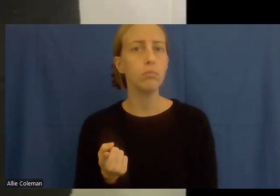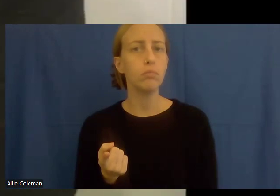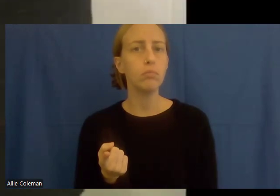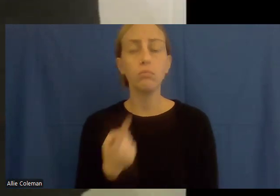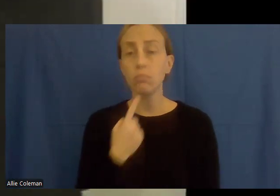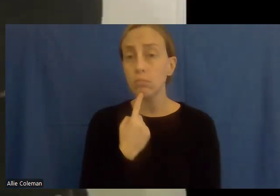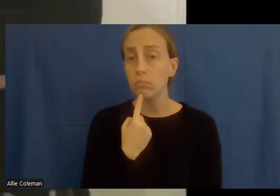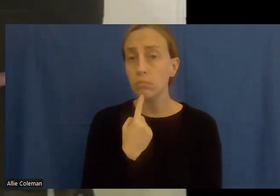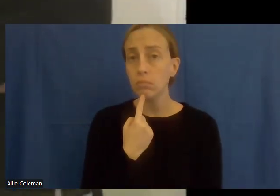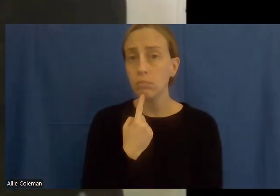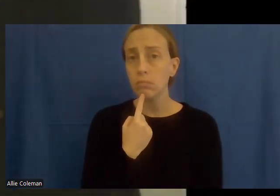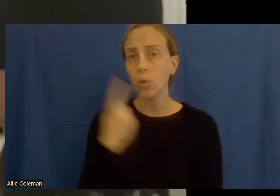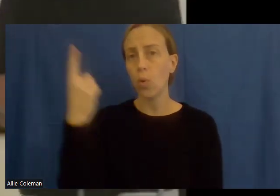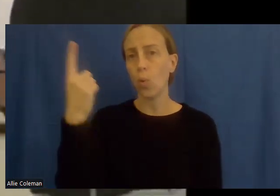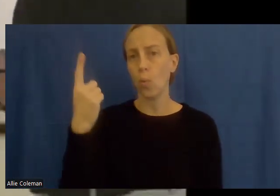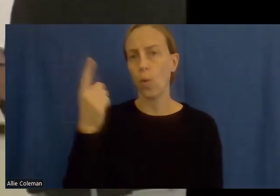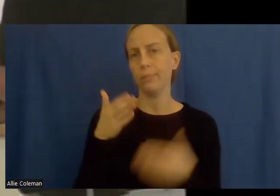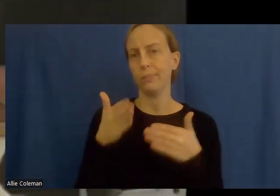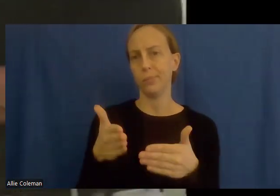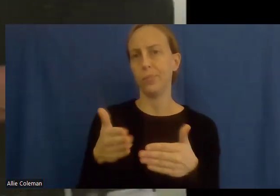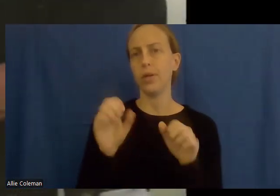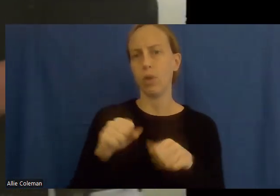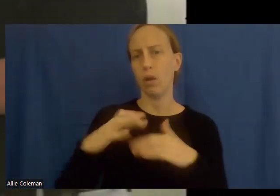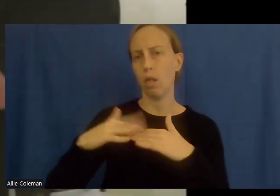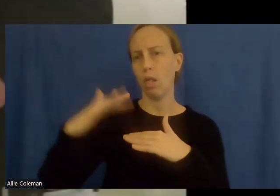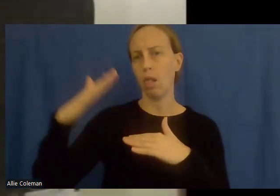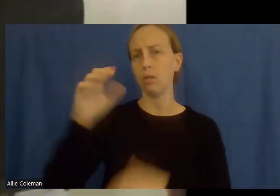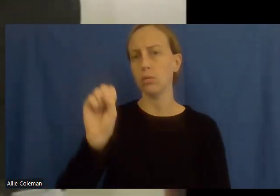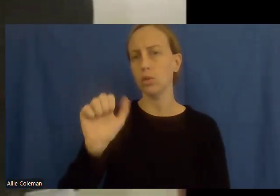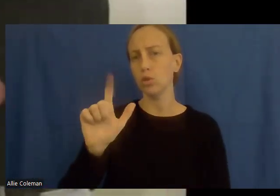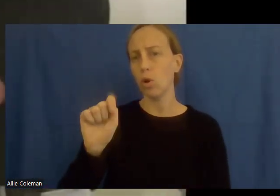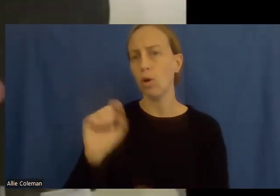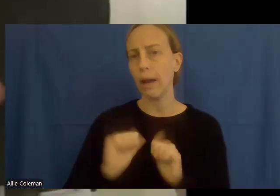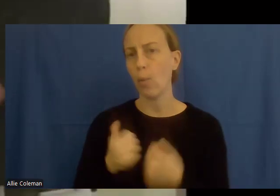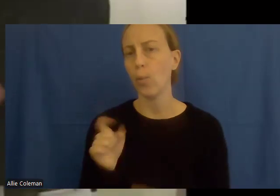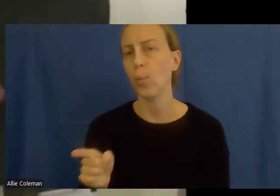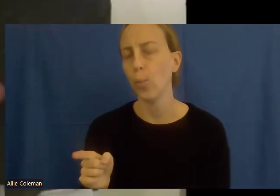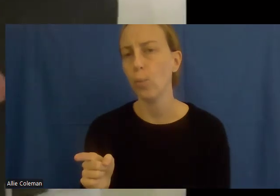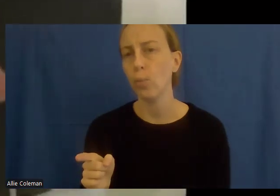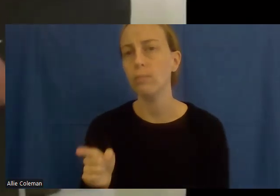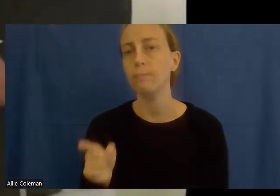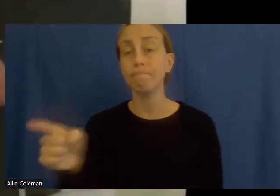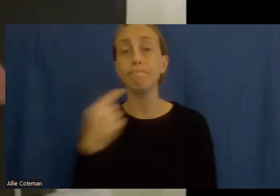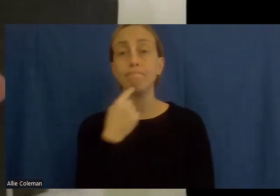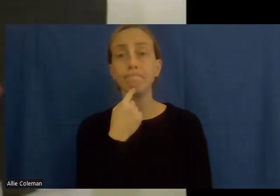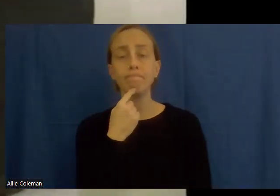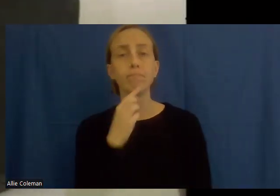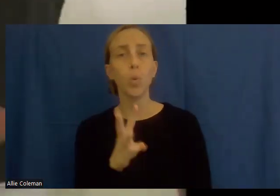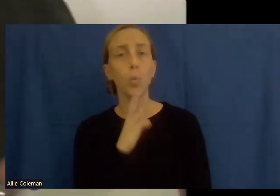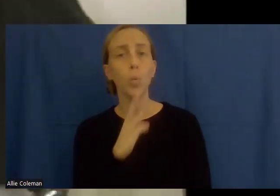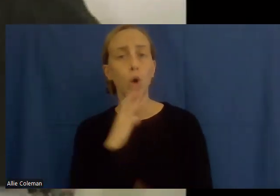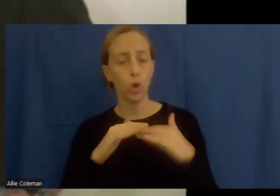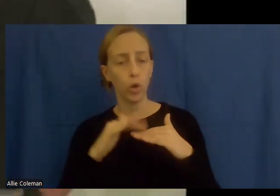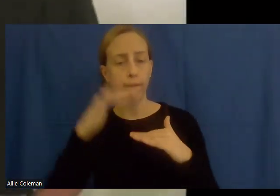Desalination. One method that used evaporation. Remember what that was? The water evaporates and the salt stays.